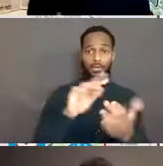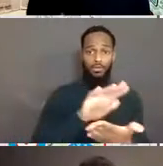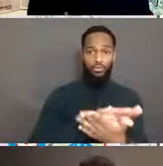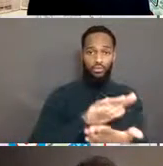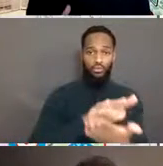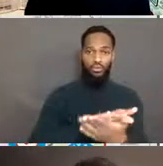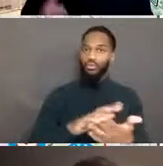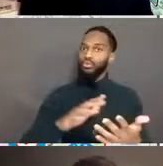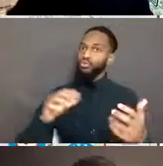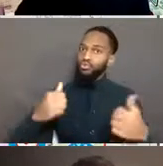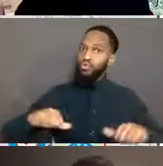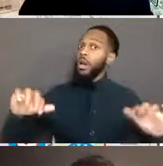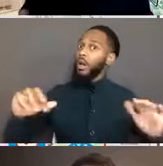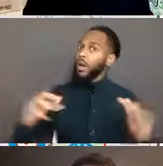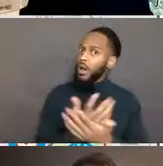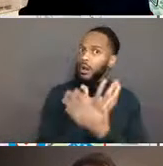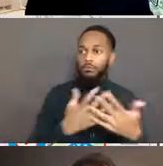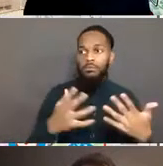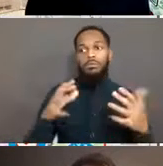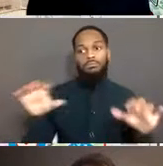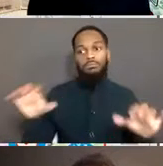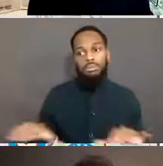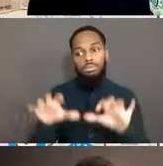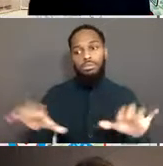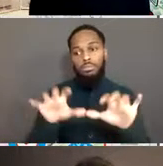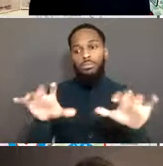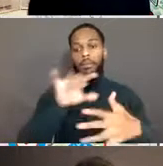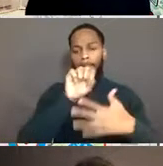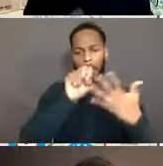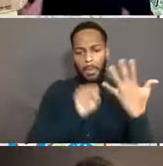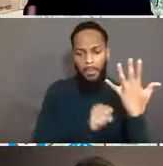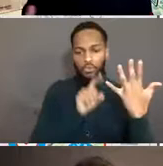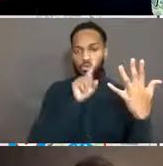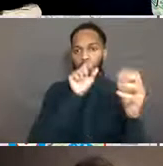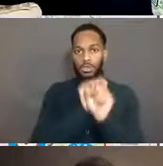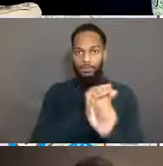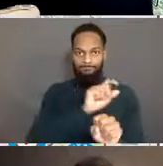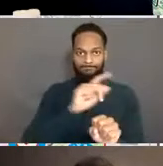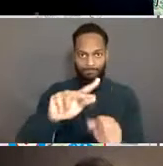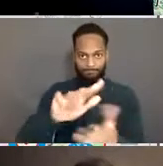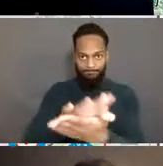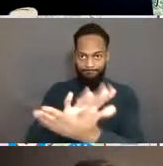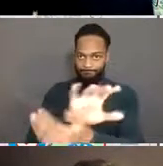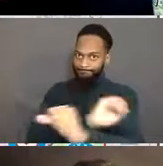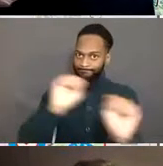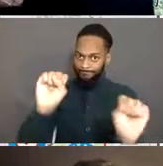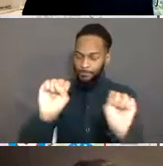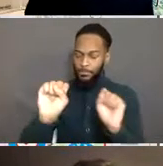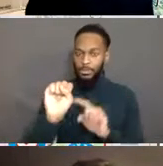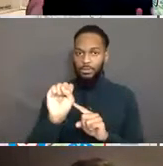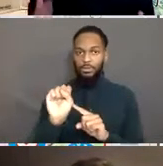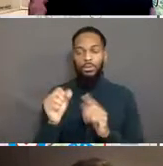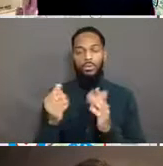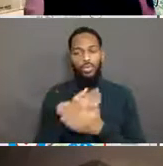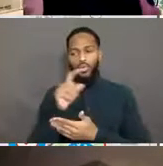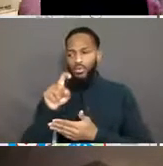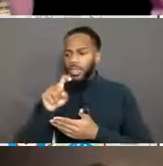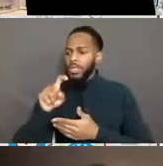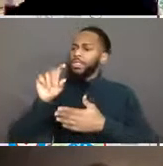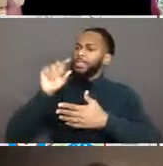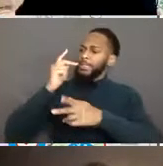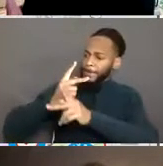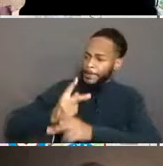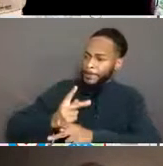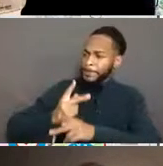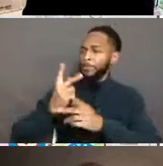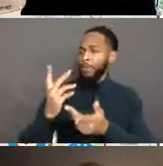possible, including meeting new needs in terms of vaccinations, a lot there. We're aiming to get our teachers